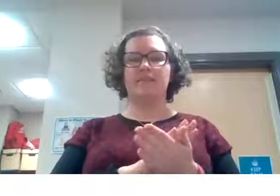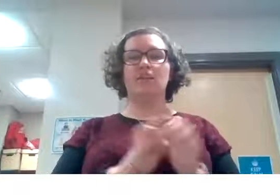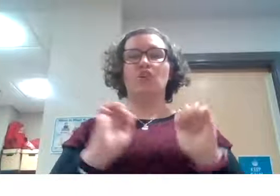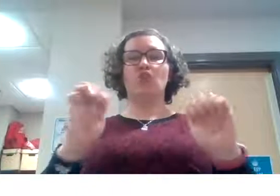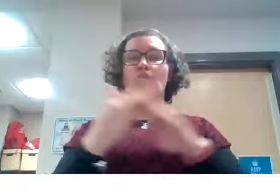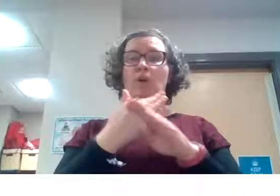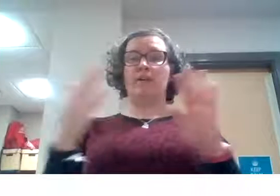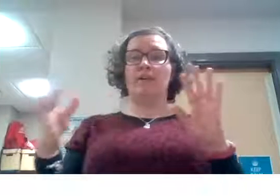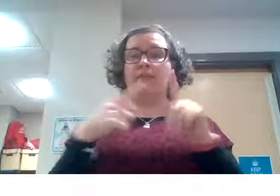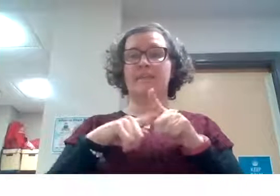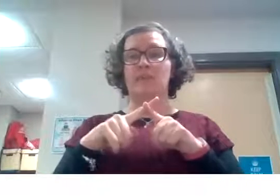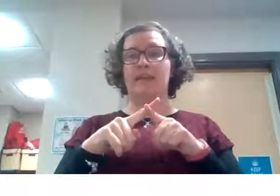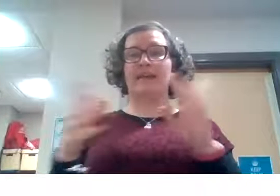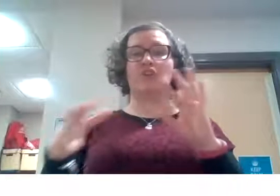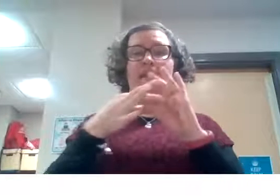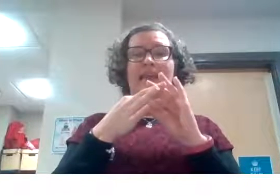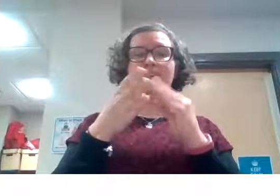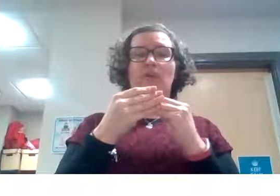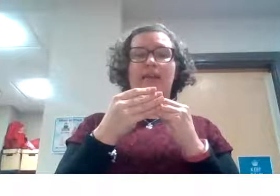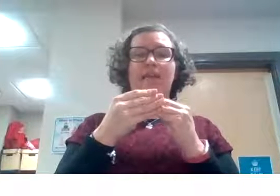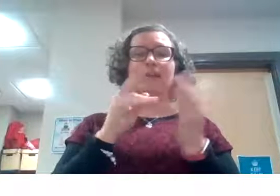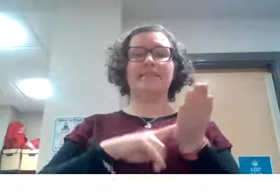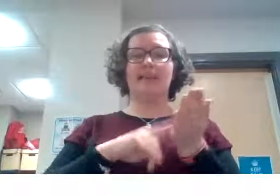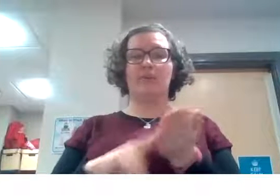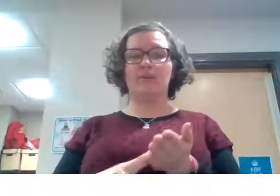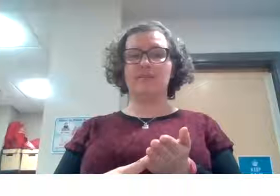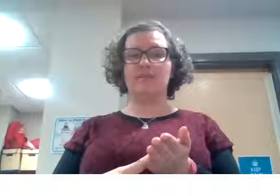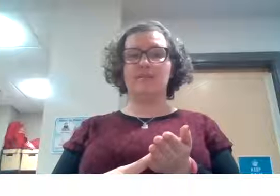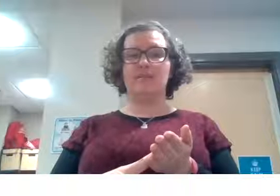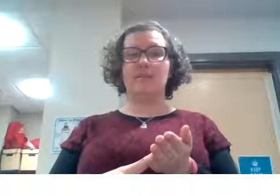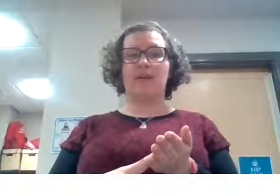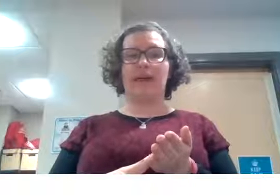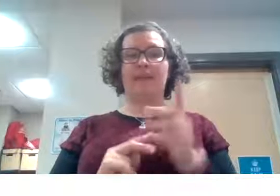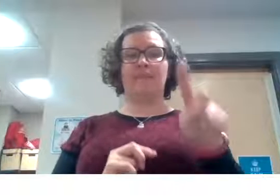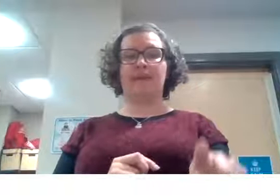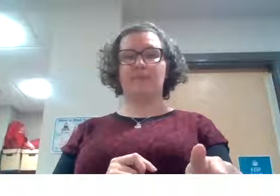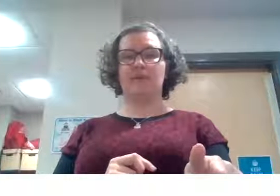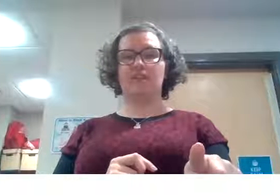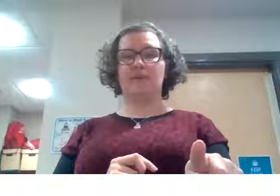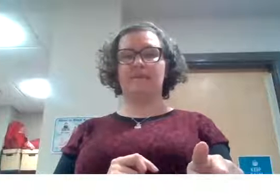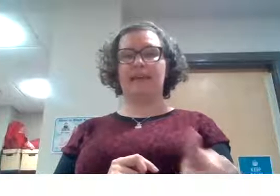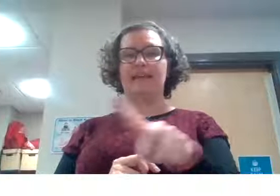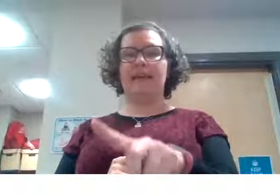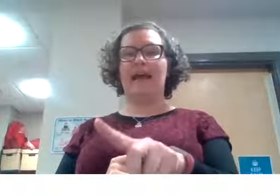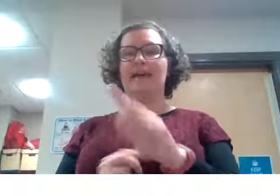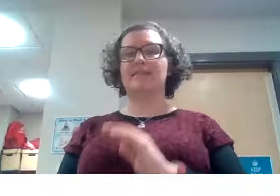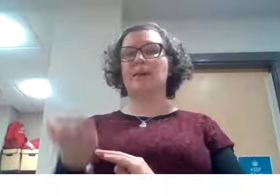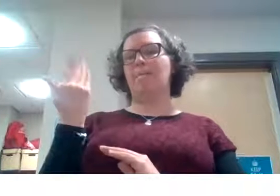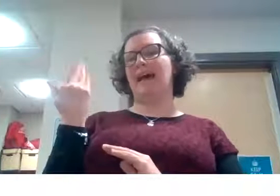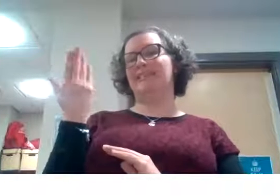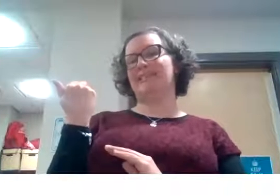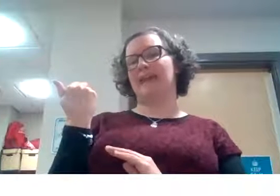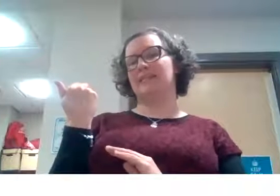means. Your work this week has got links with syllables, okay, there's a poster to explain,